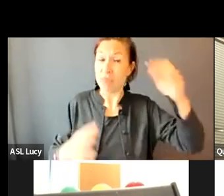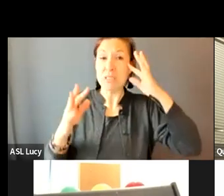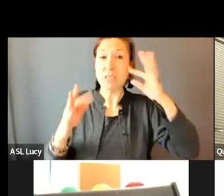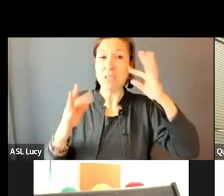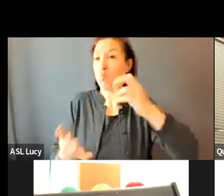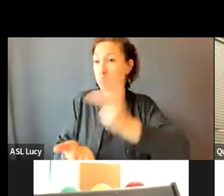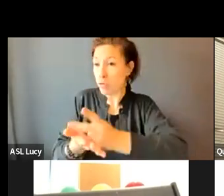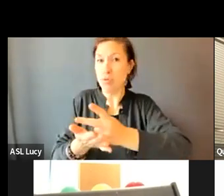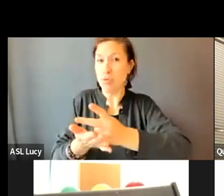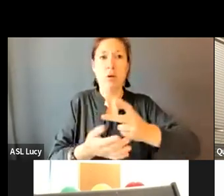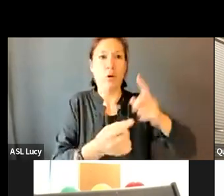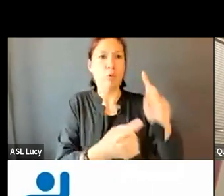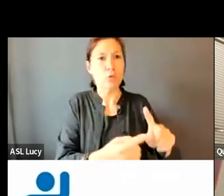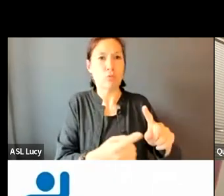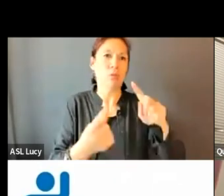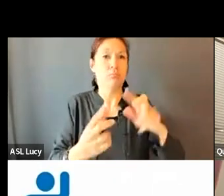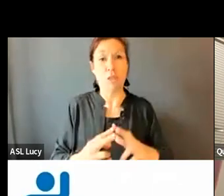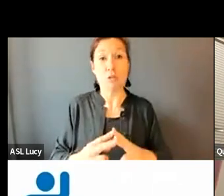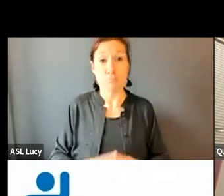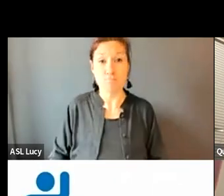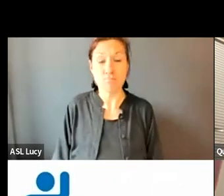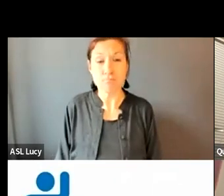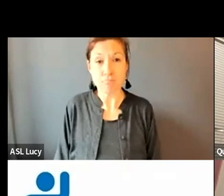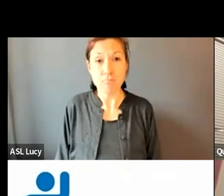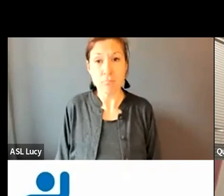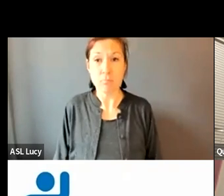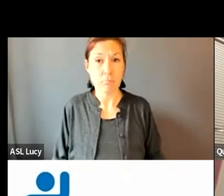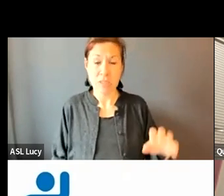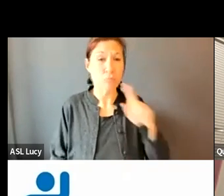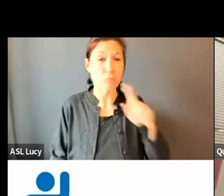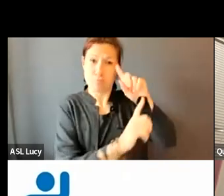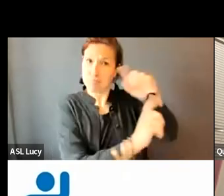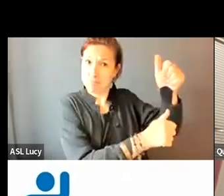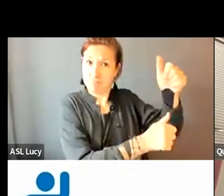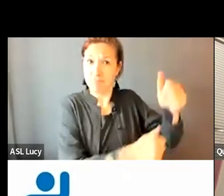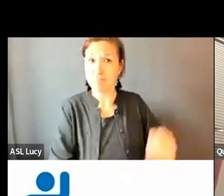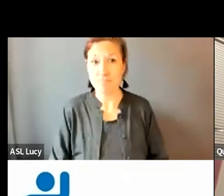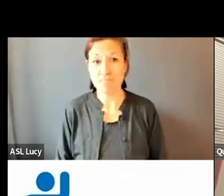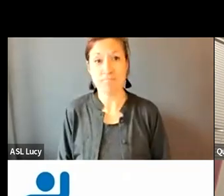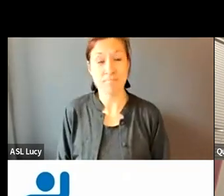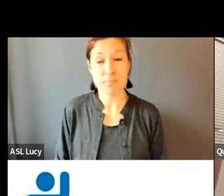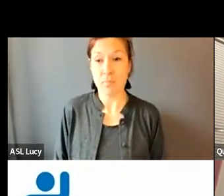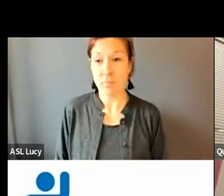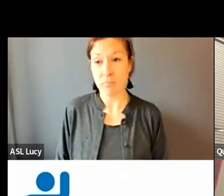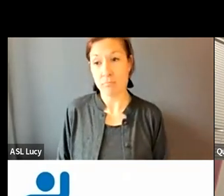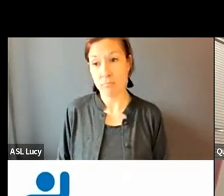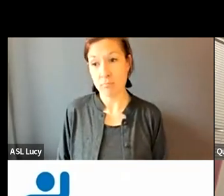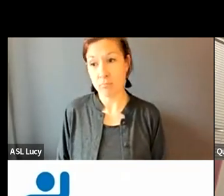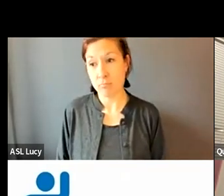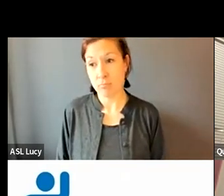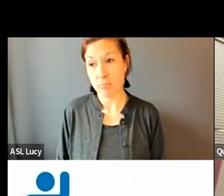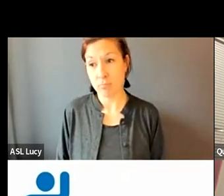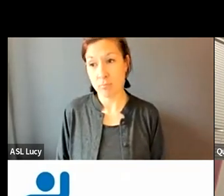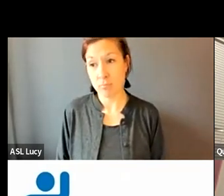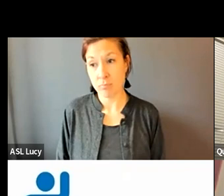she he or she seems fit so the vote